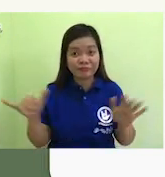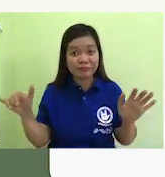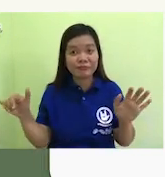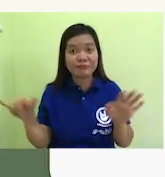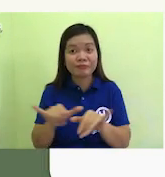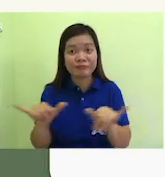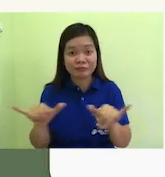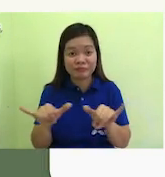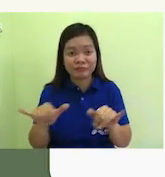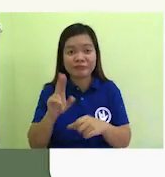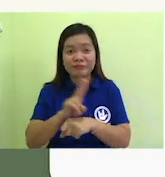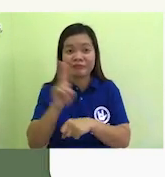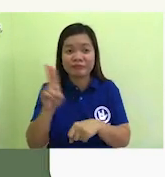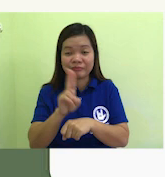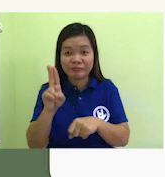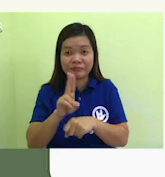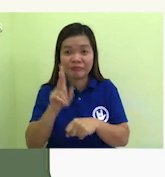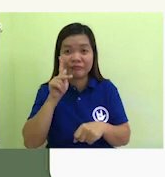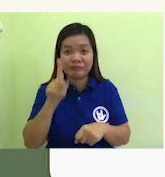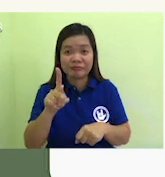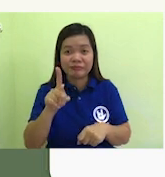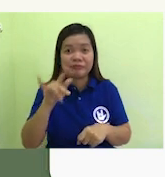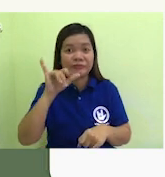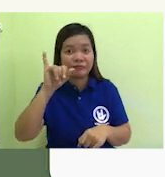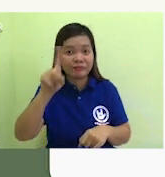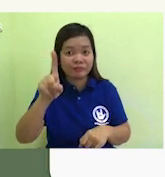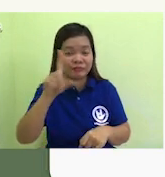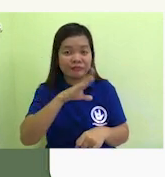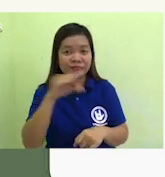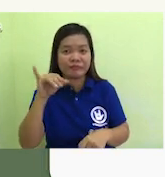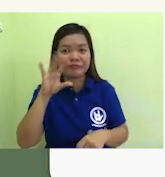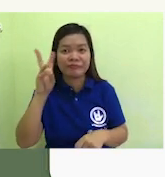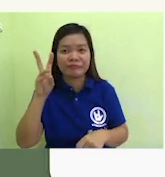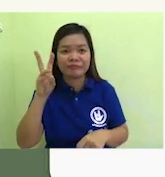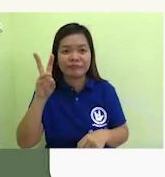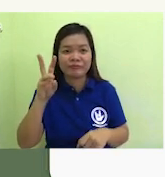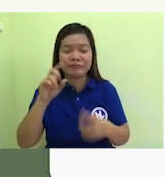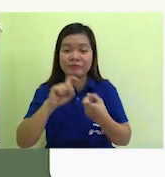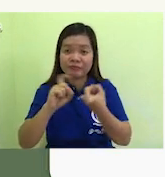In the same manner, using point 1, 6,